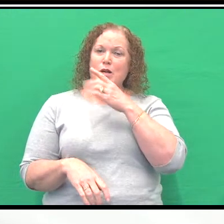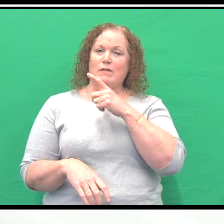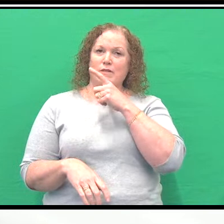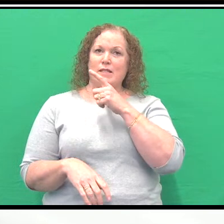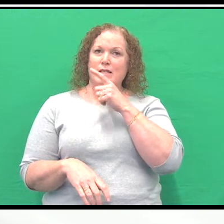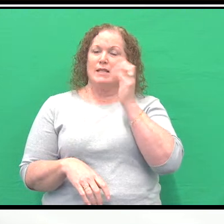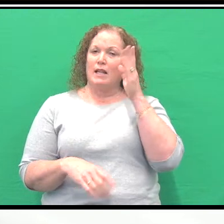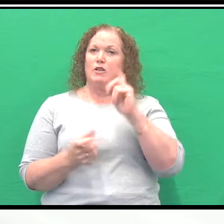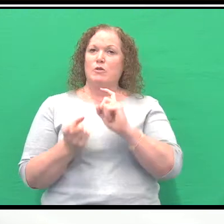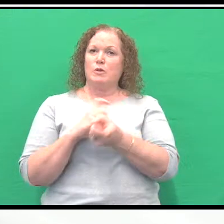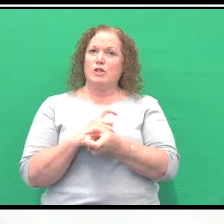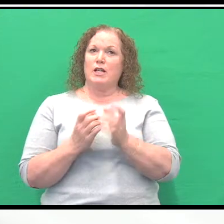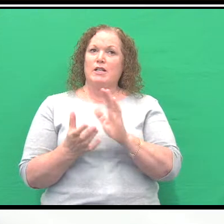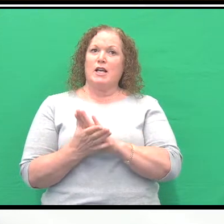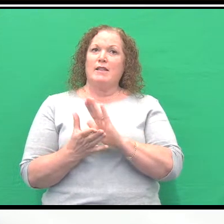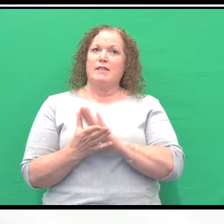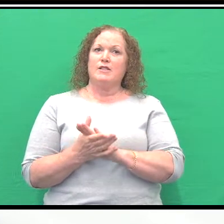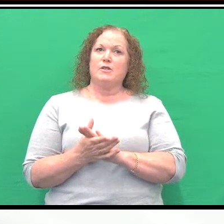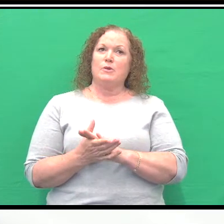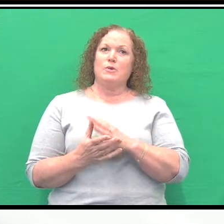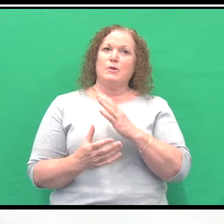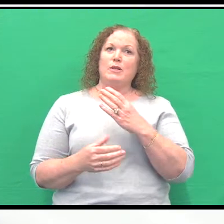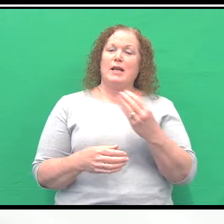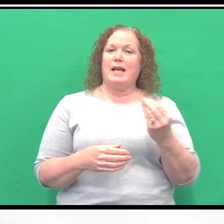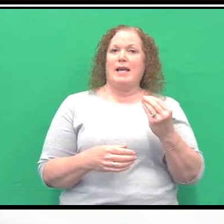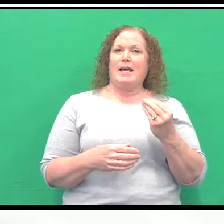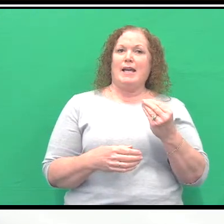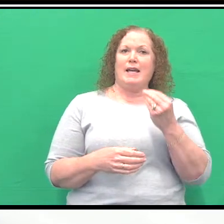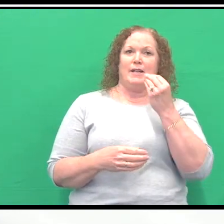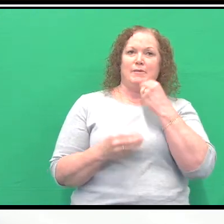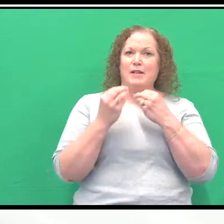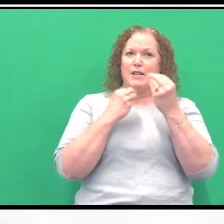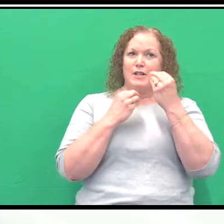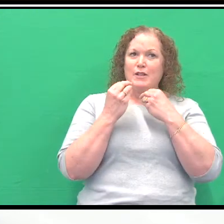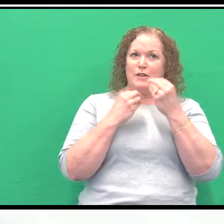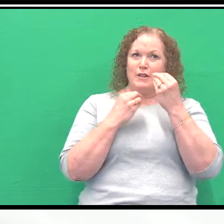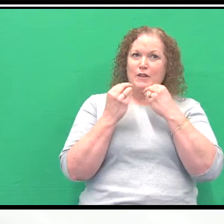department doesn't think that we can certainly handle.